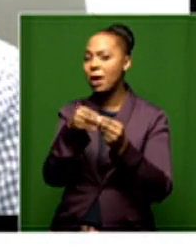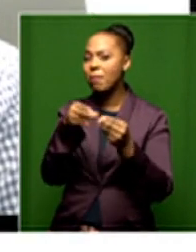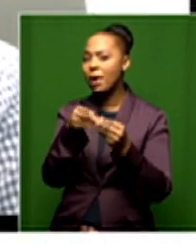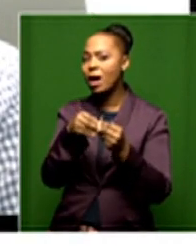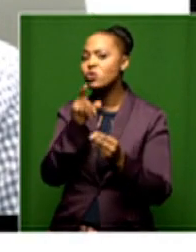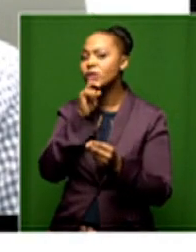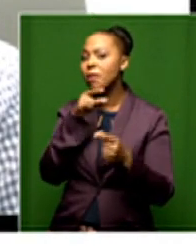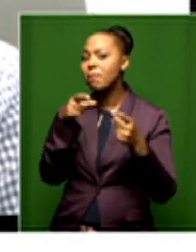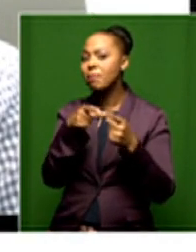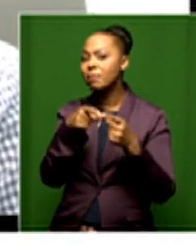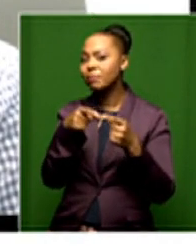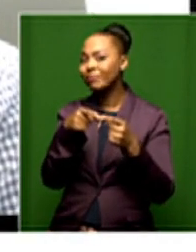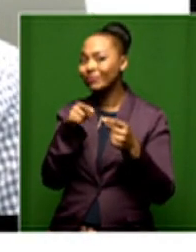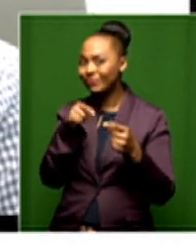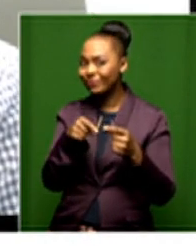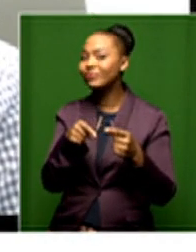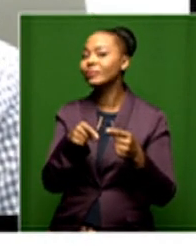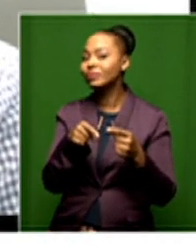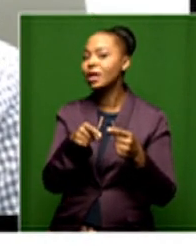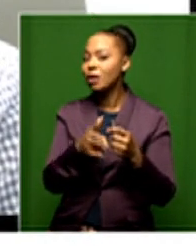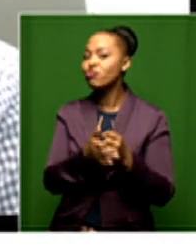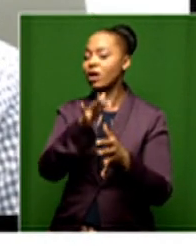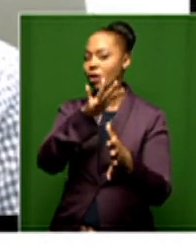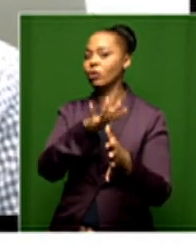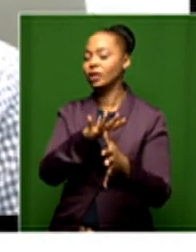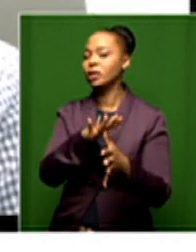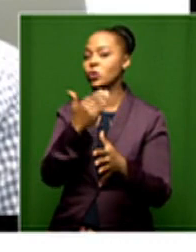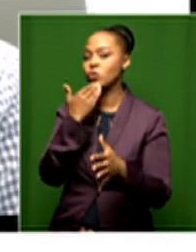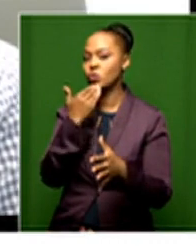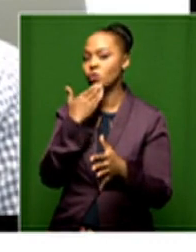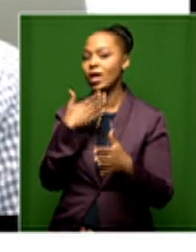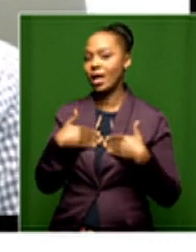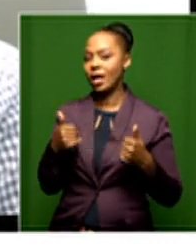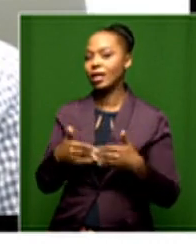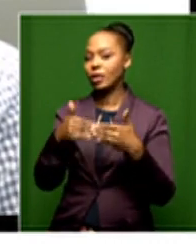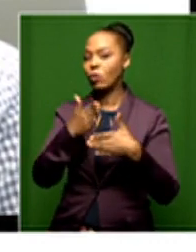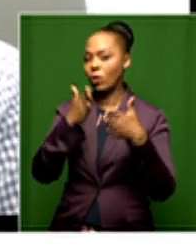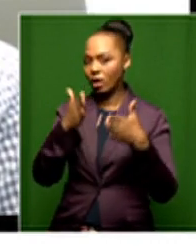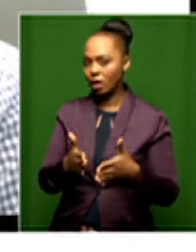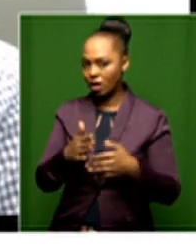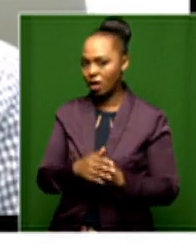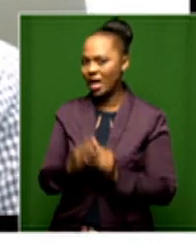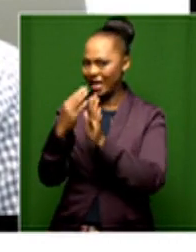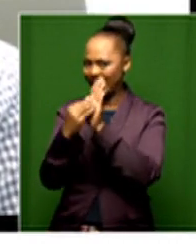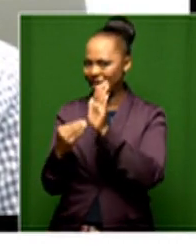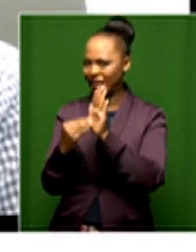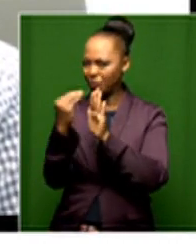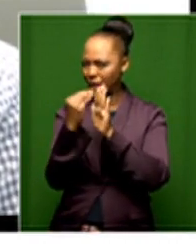who would be getting this first? I mean, obviously there is a plan to roll this out.